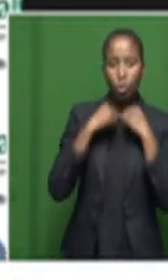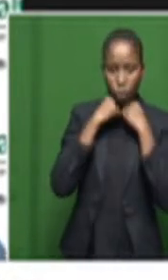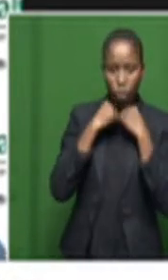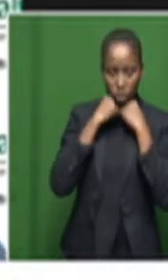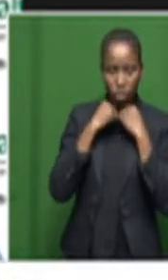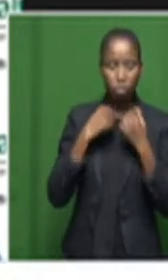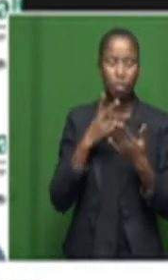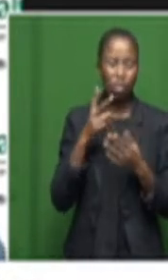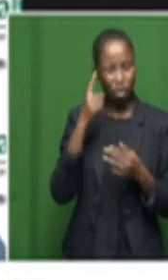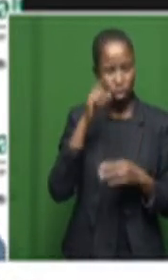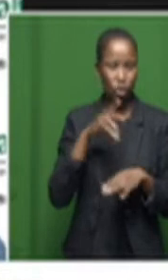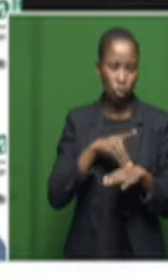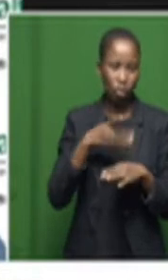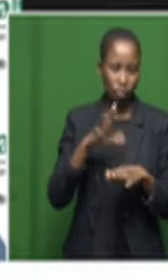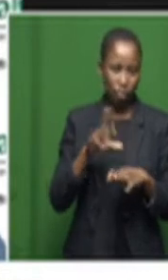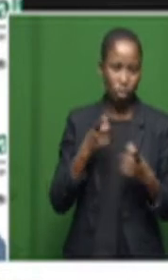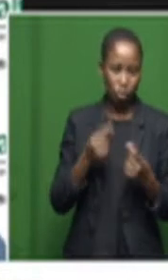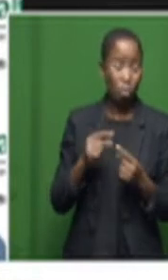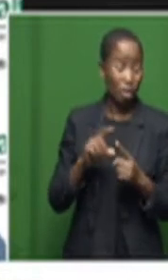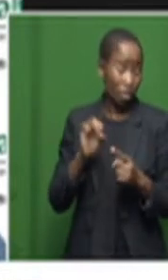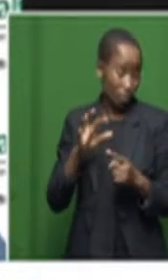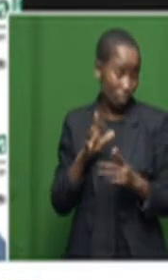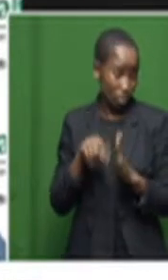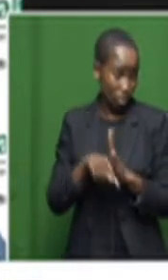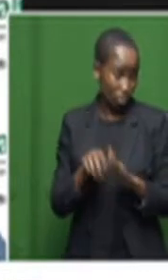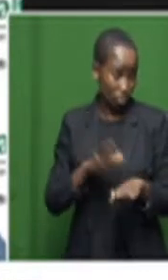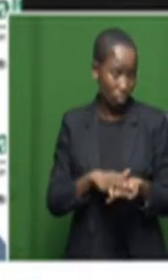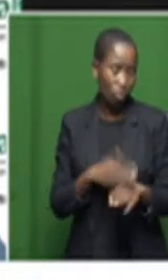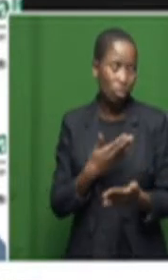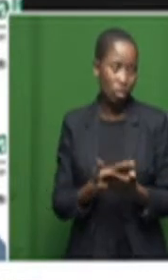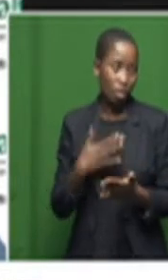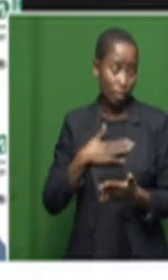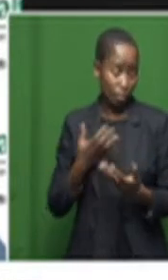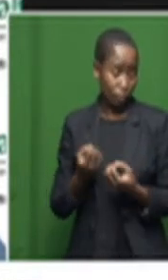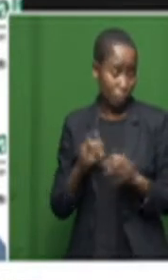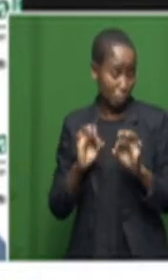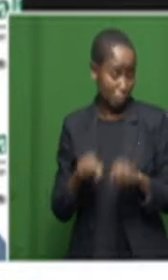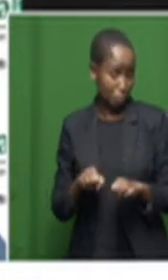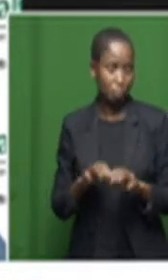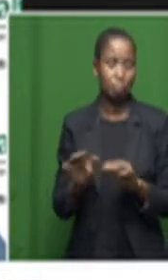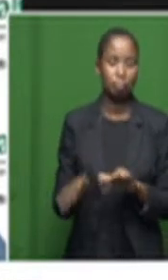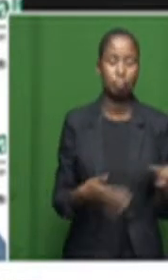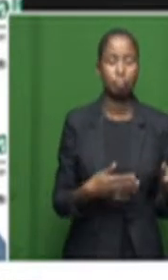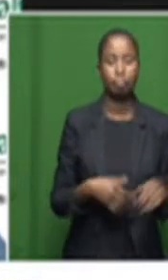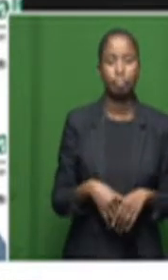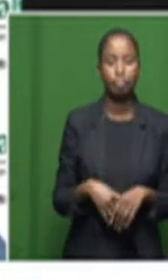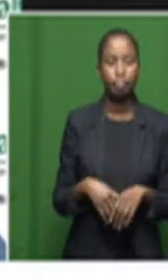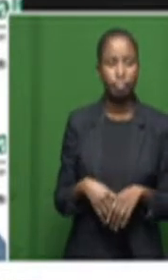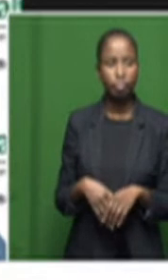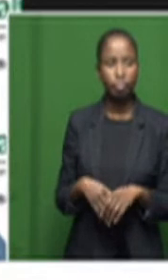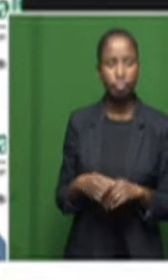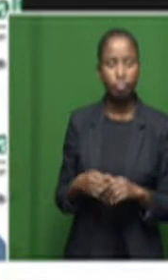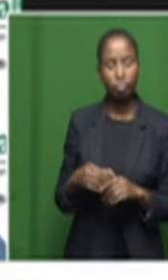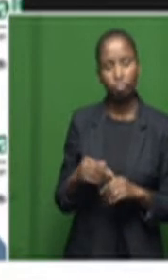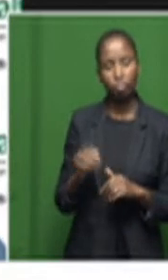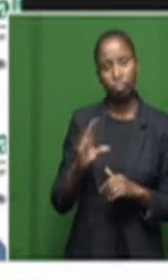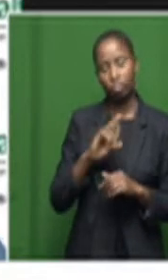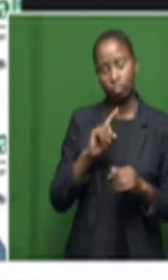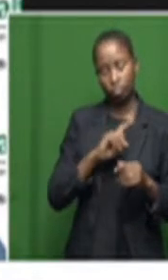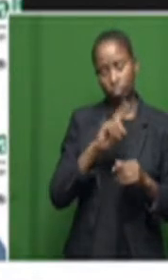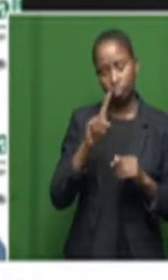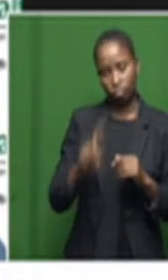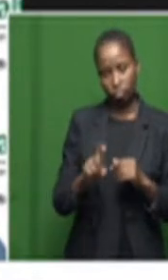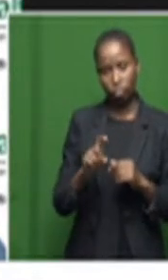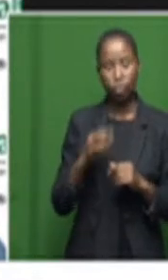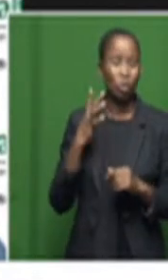on this one, but if you feel you want to elaborate on this, feel free to do so, Dr. Crisp. When are we going to